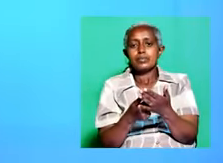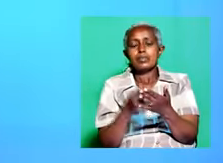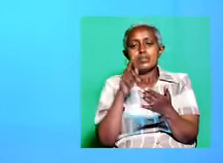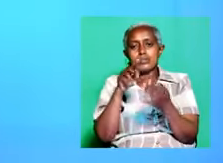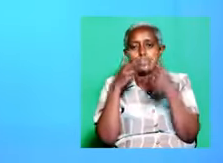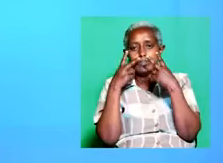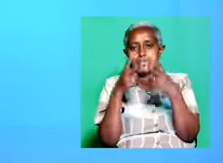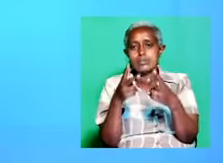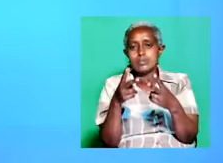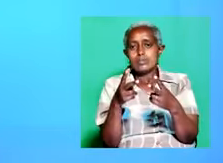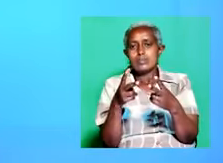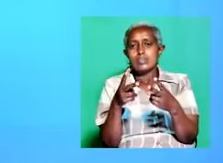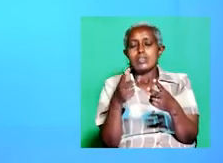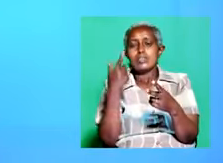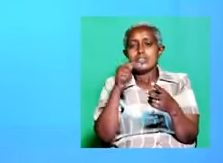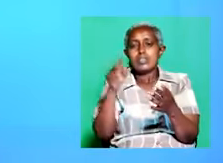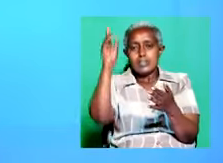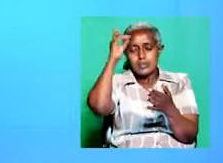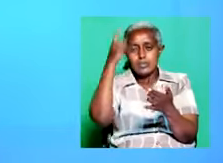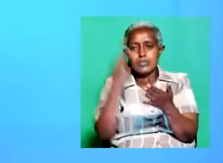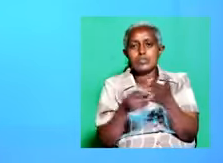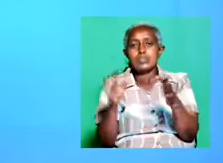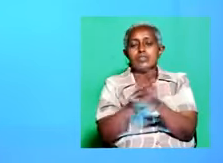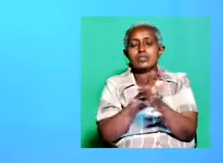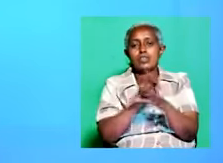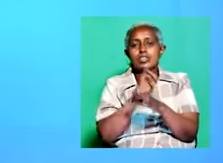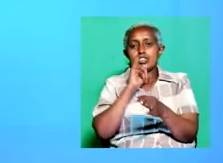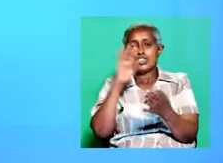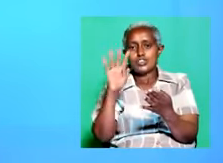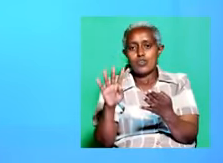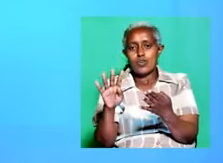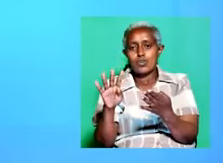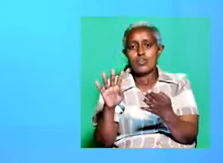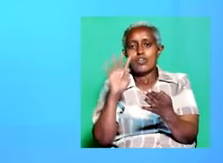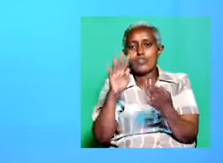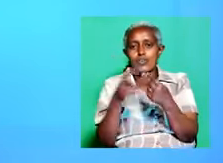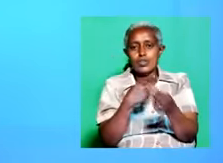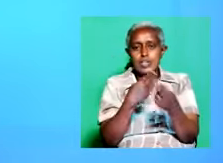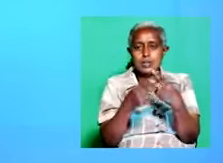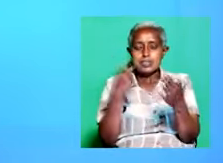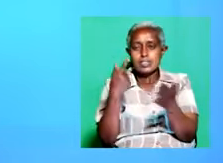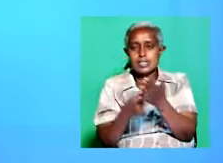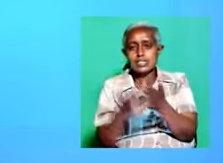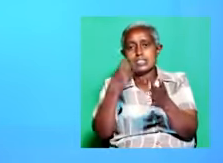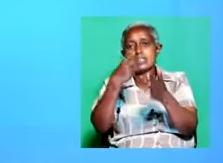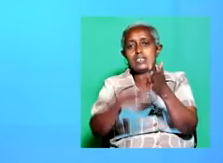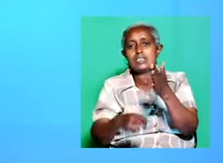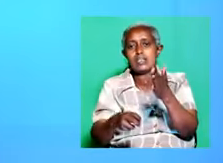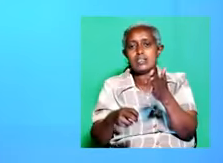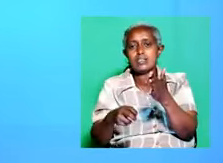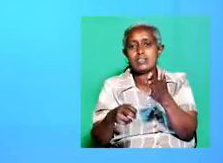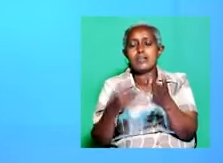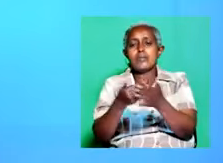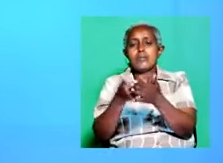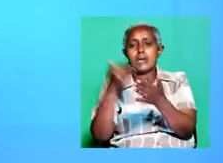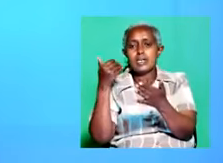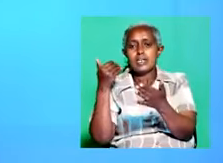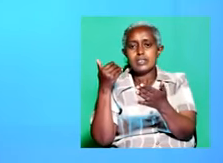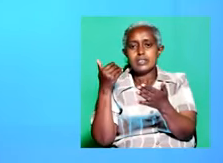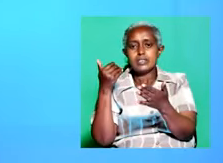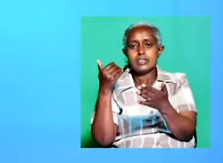you'll have this one. The derivative of this function is 4. 4 times this result